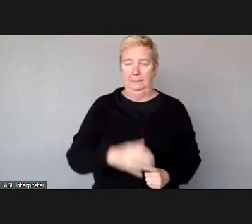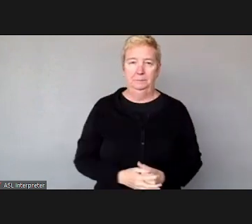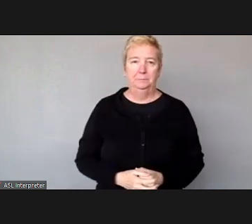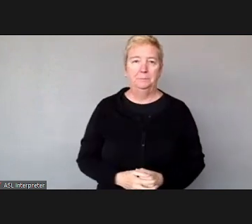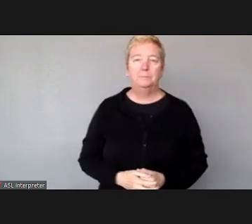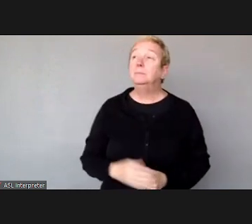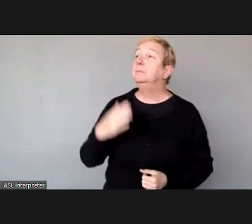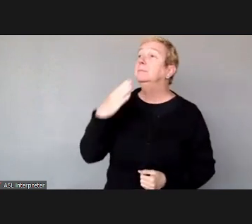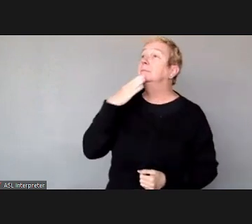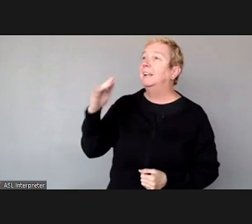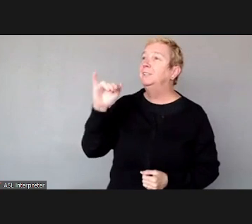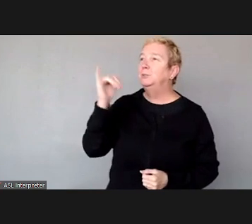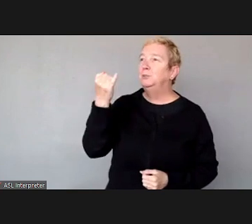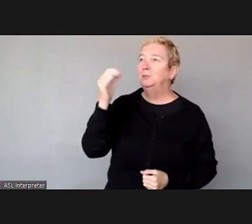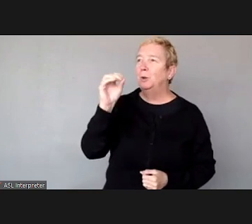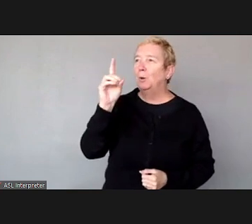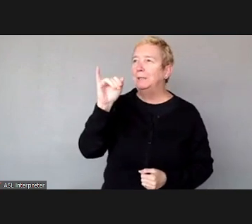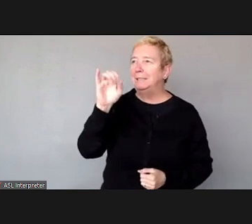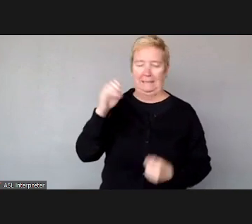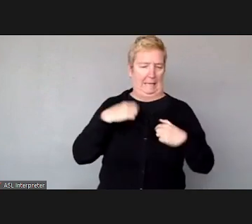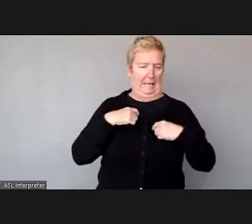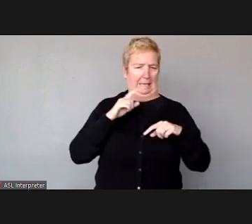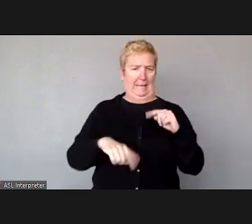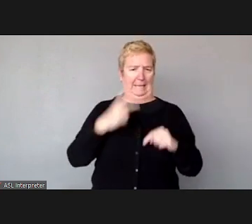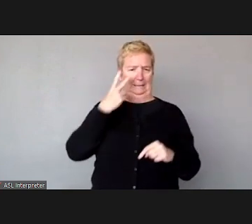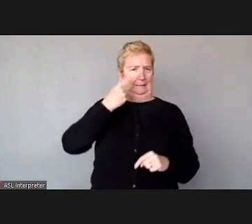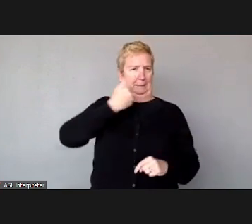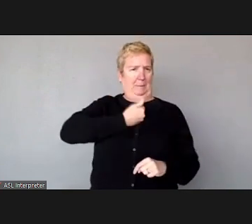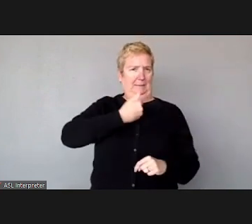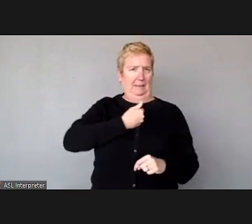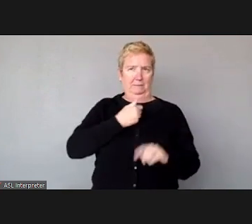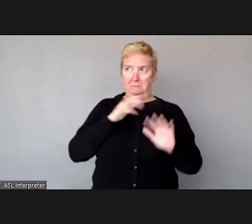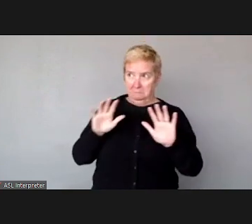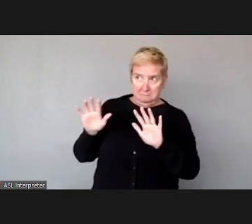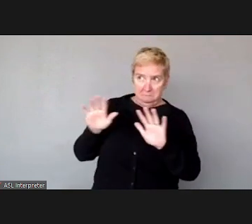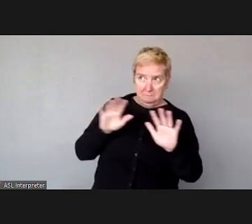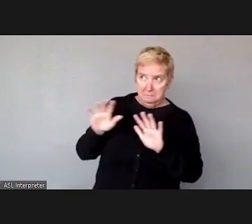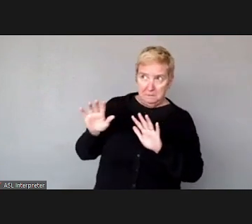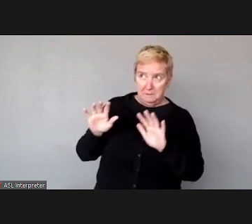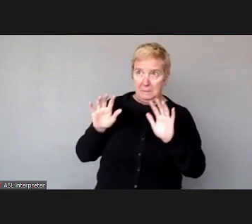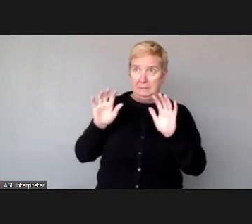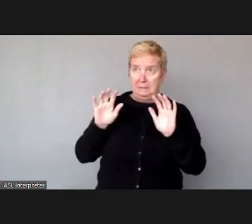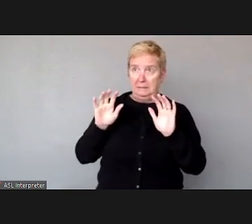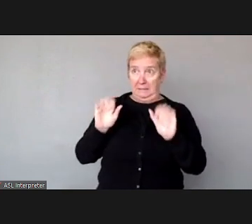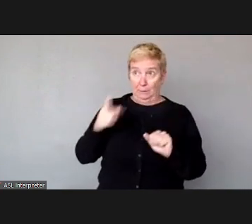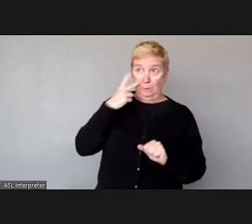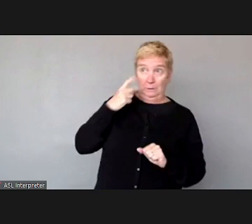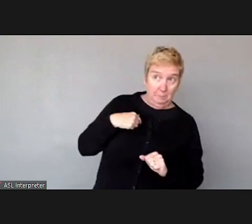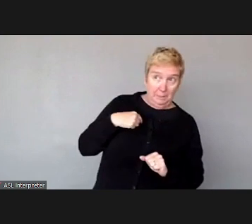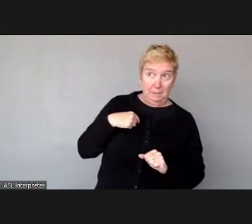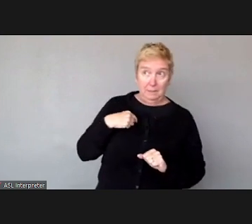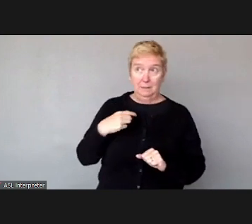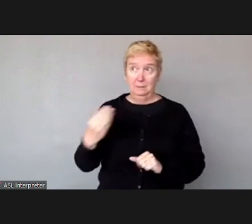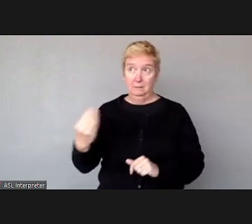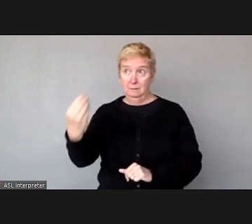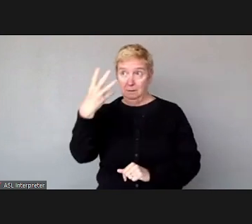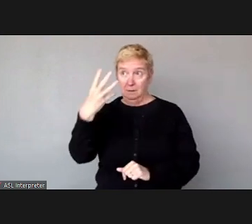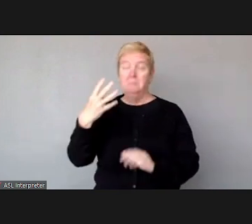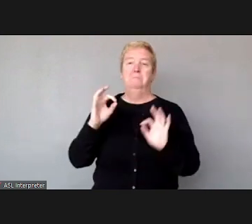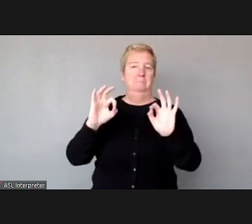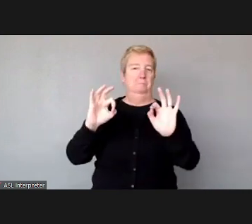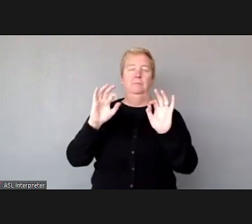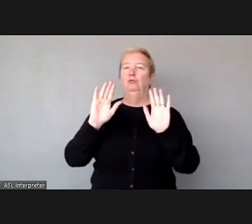Thanks, Jody. I can't see myself on camera, so just want to confirm that I am on camera. I think I can see that now.